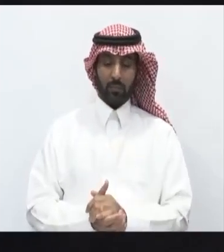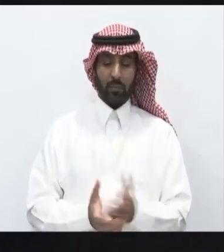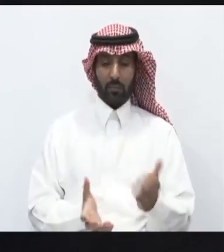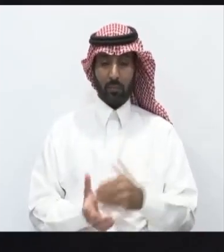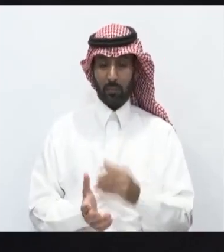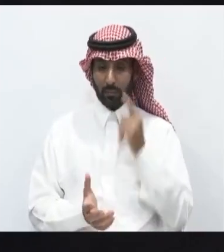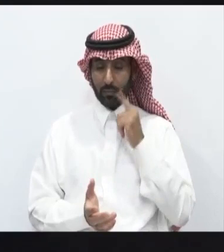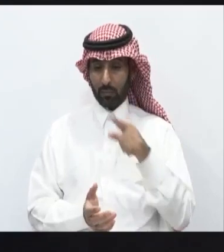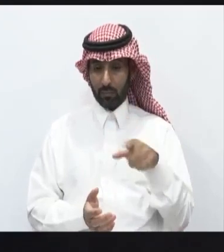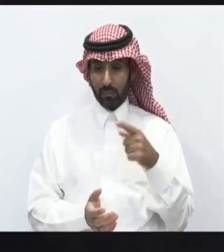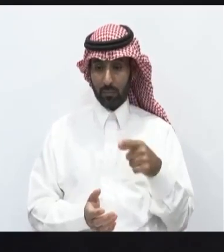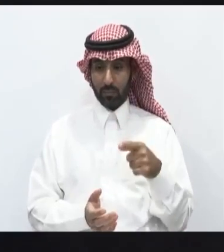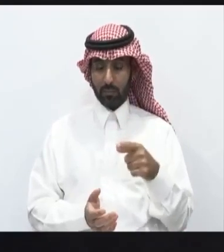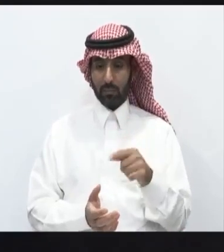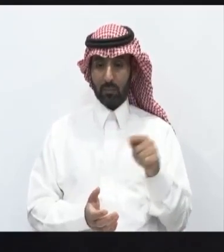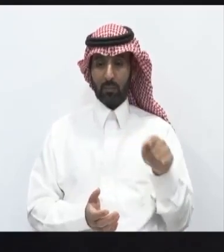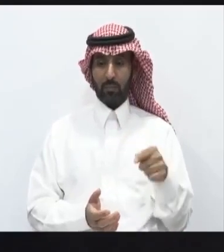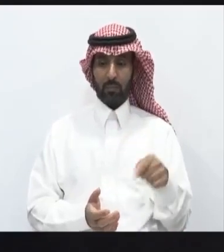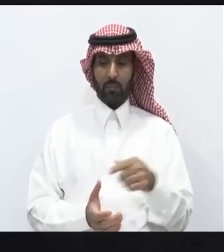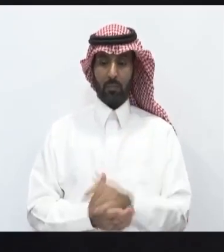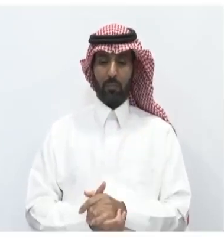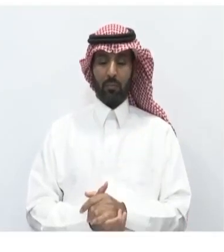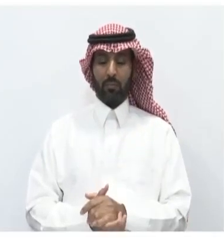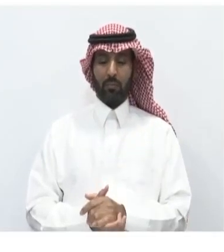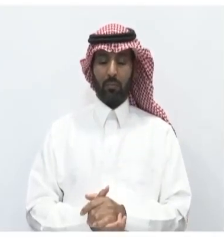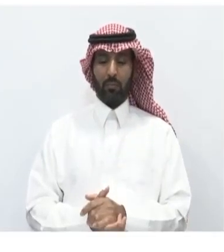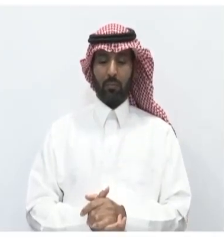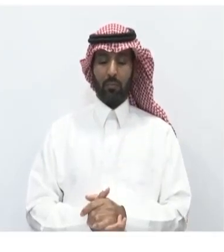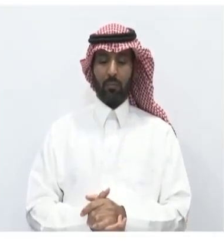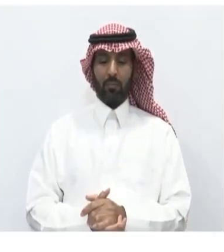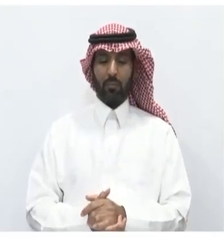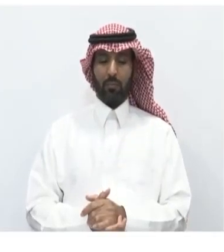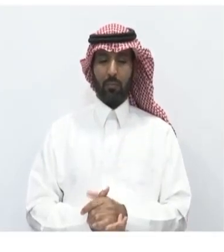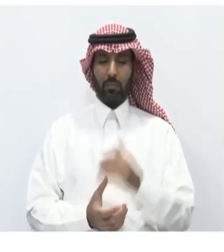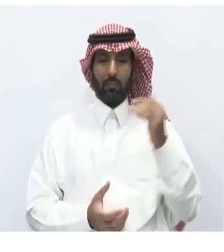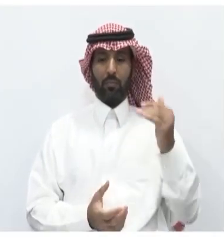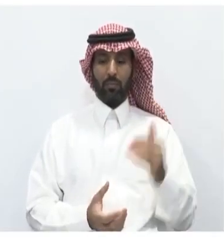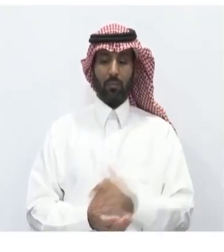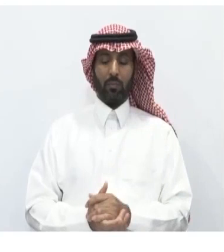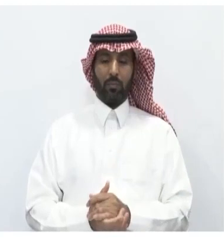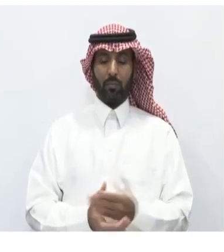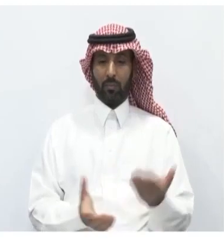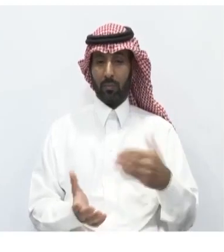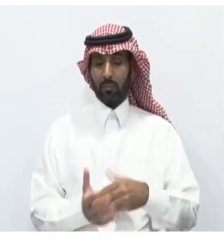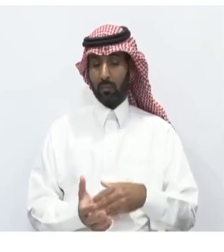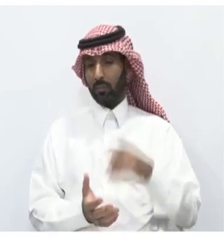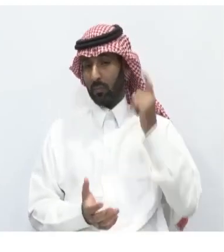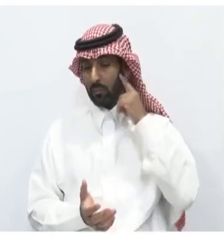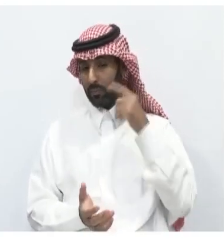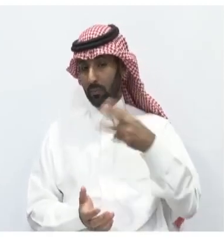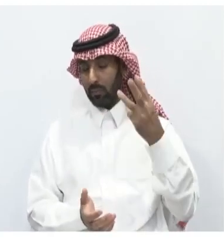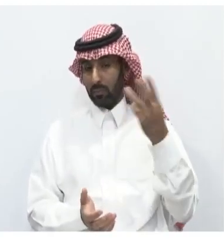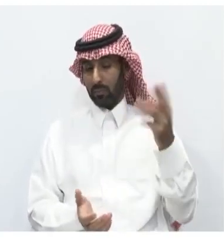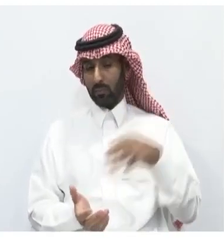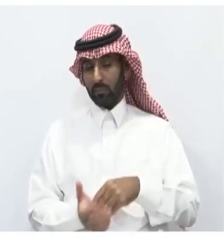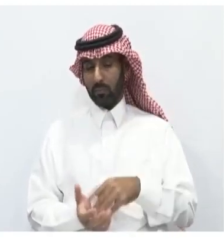you have ticked some of these answers, you have ticked them. So let's listen for a third time now,